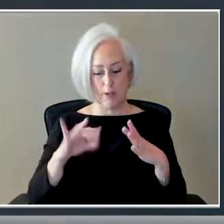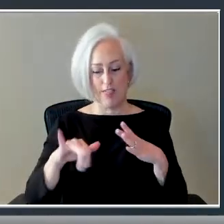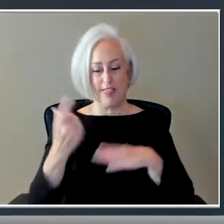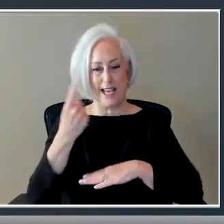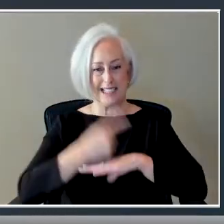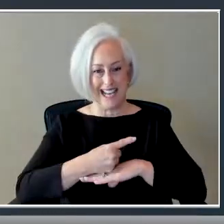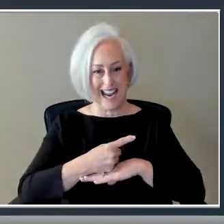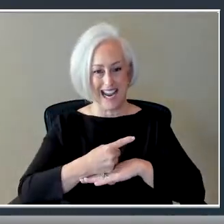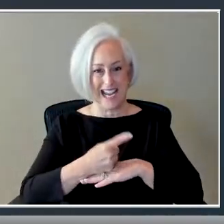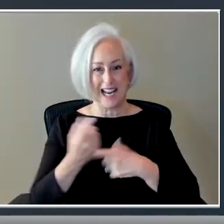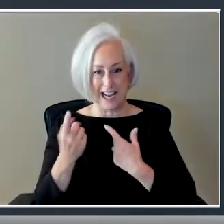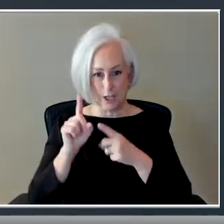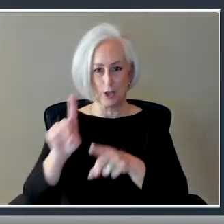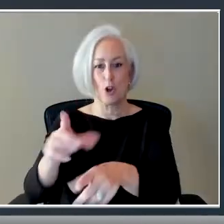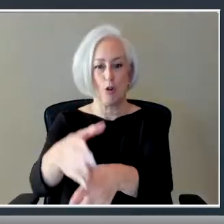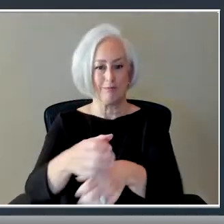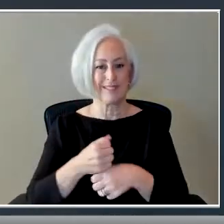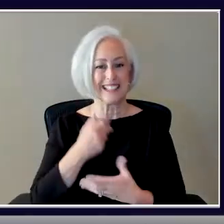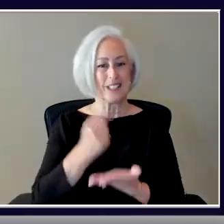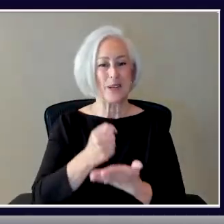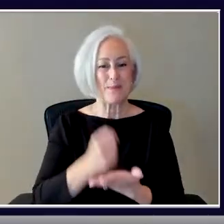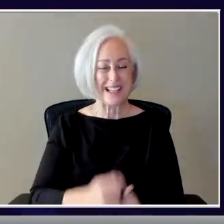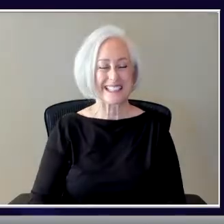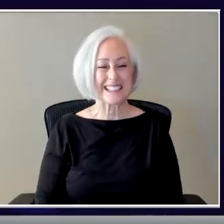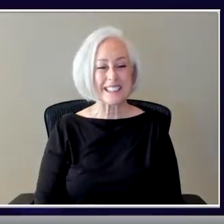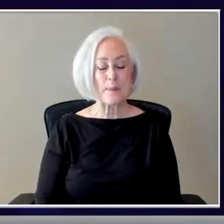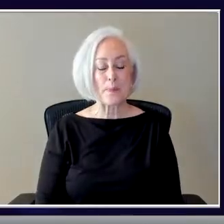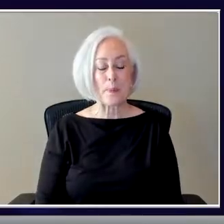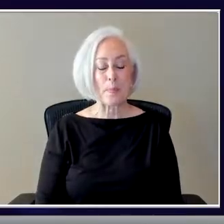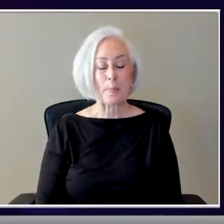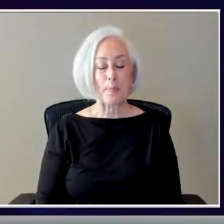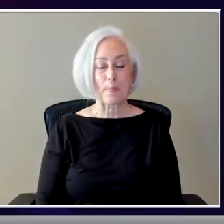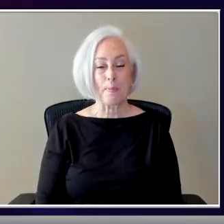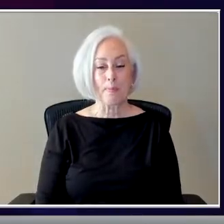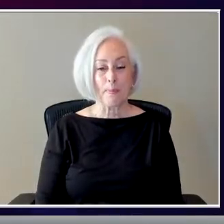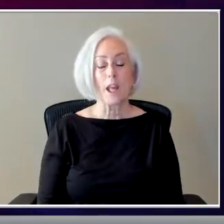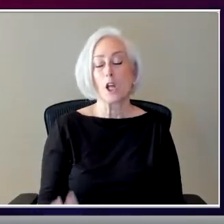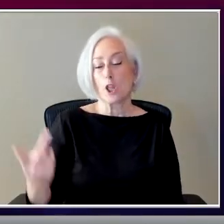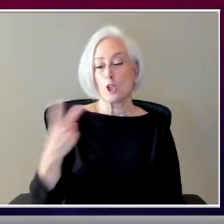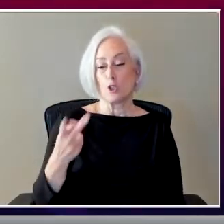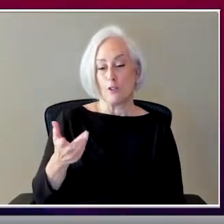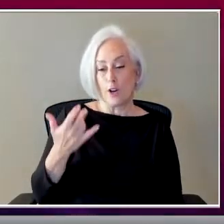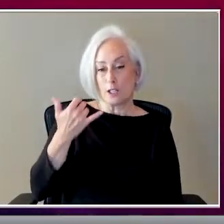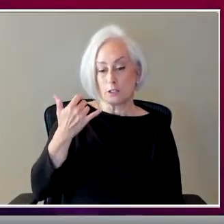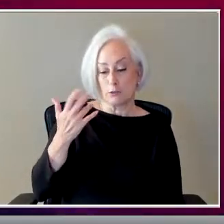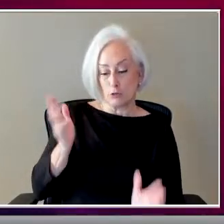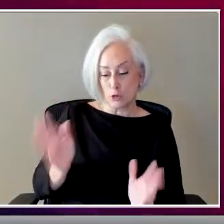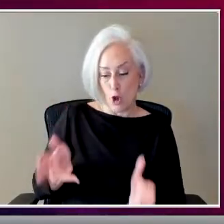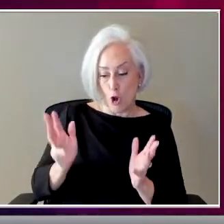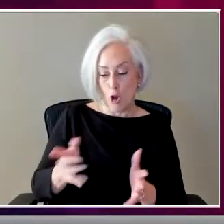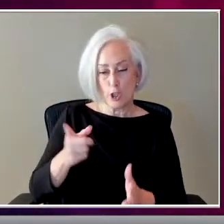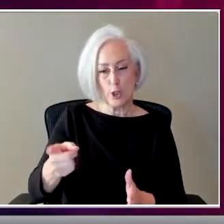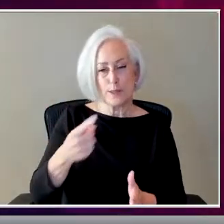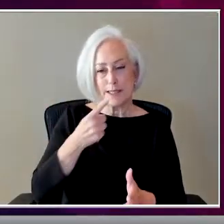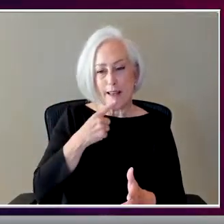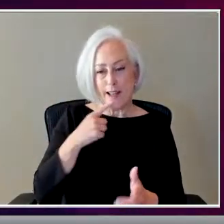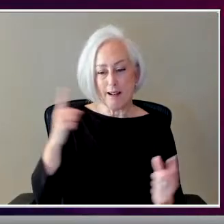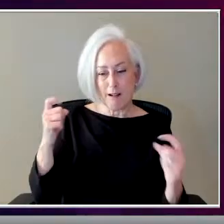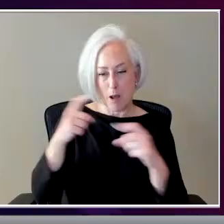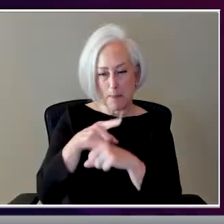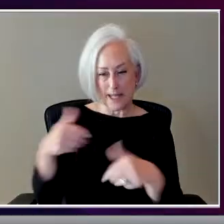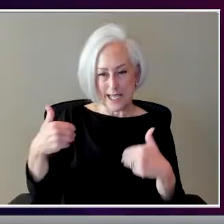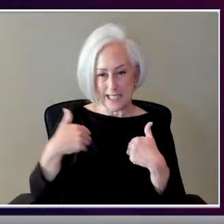so that way I could go and get the treatment. When we were talking on the phone, you also talked about some complications you had, including an